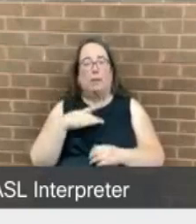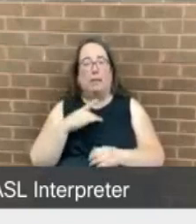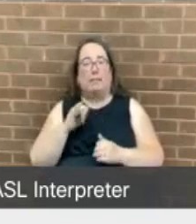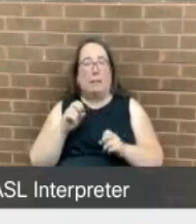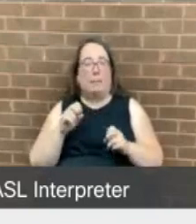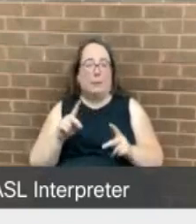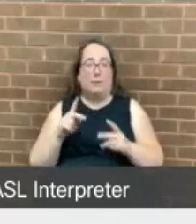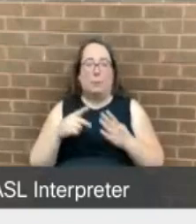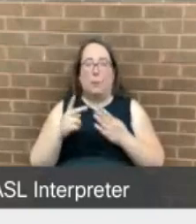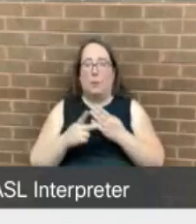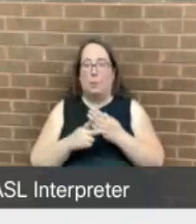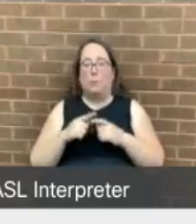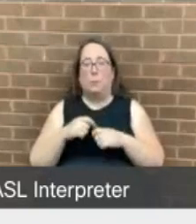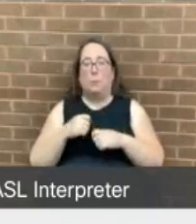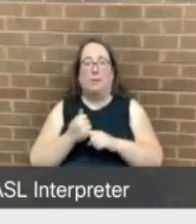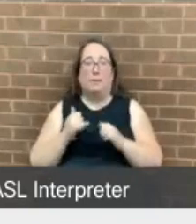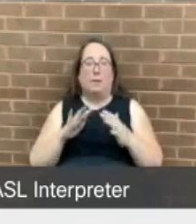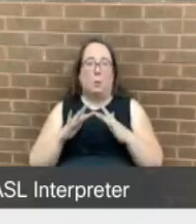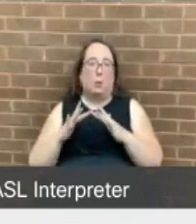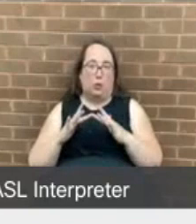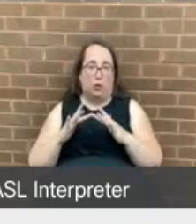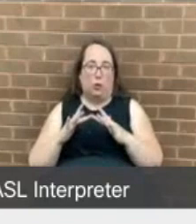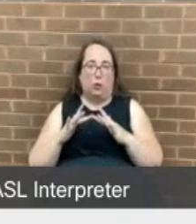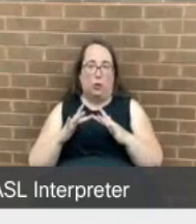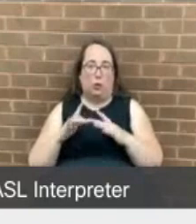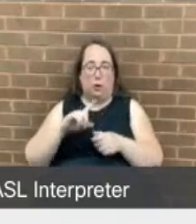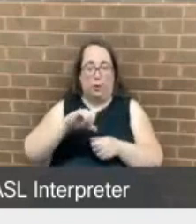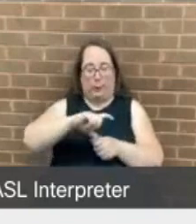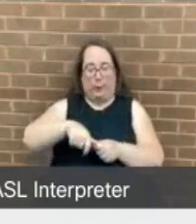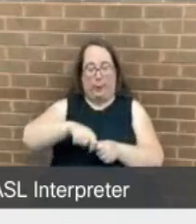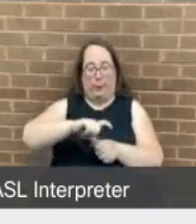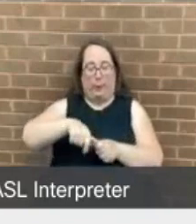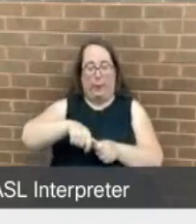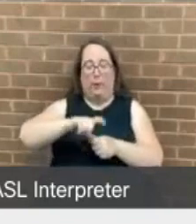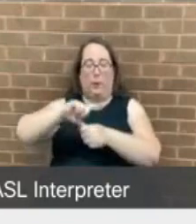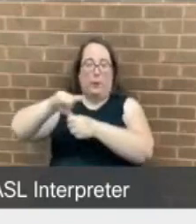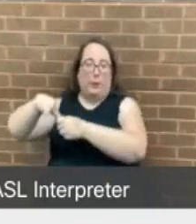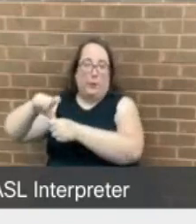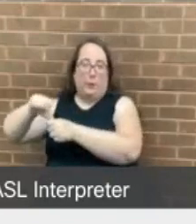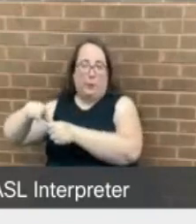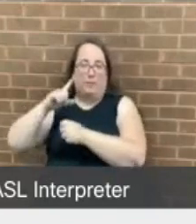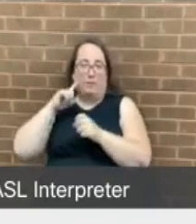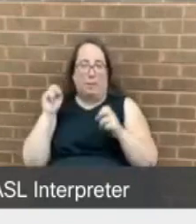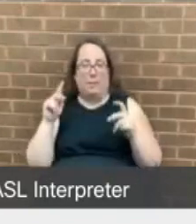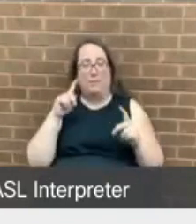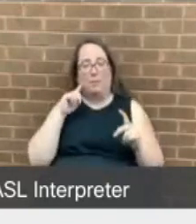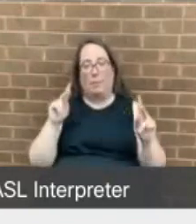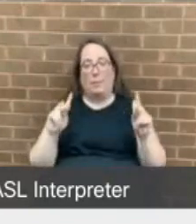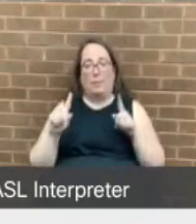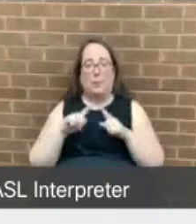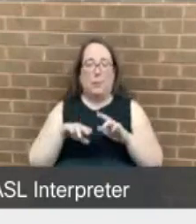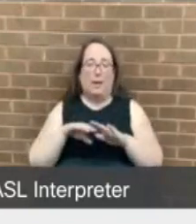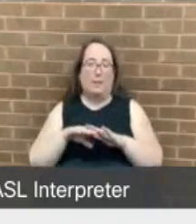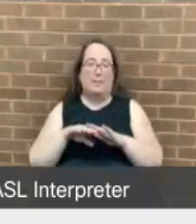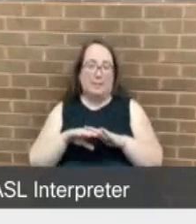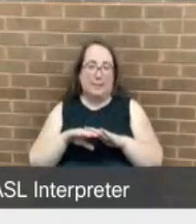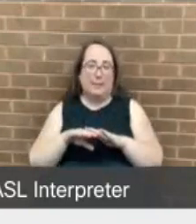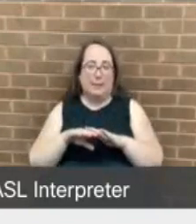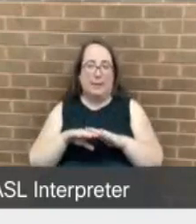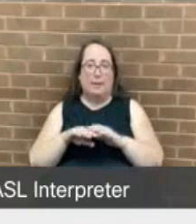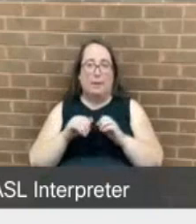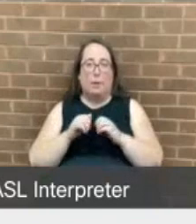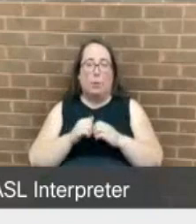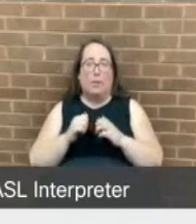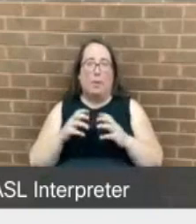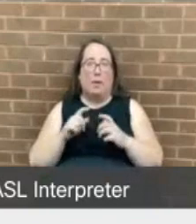in that program to create that network around that transit hub for opportunities for people to access those transit lines